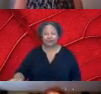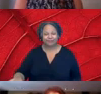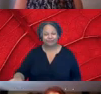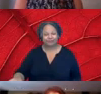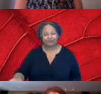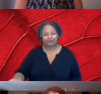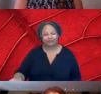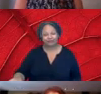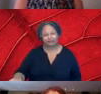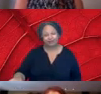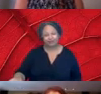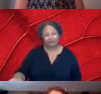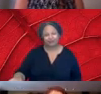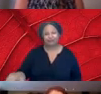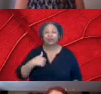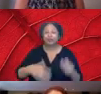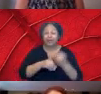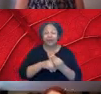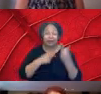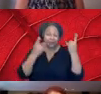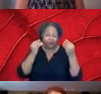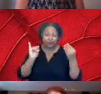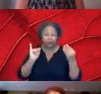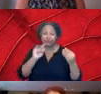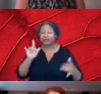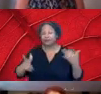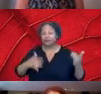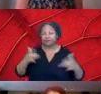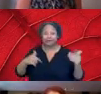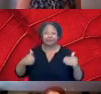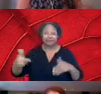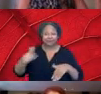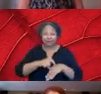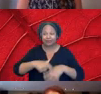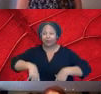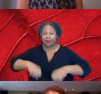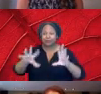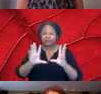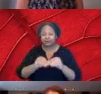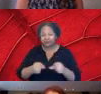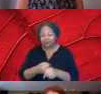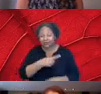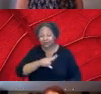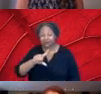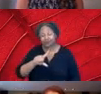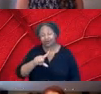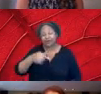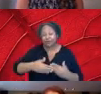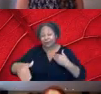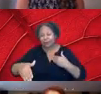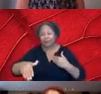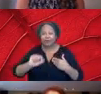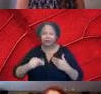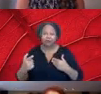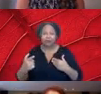that I'm so excited for the next time we do a session like this in 2021, talking about the Indigenous Artist